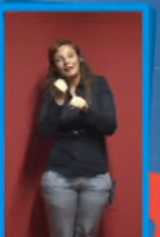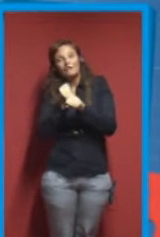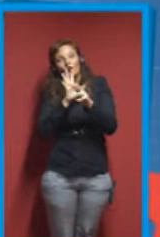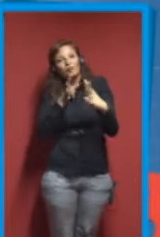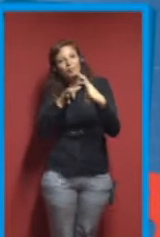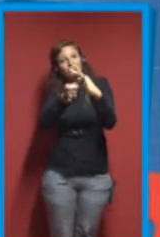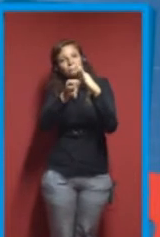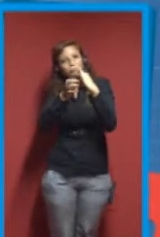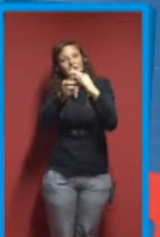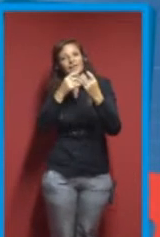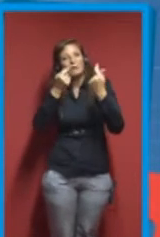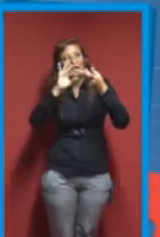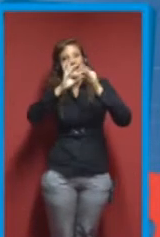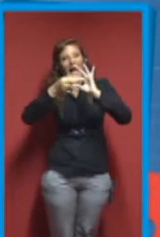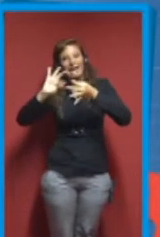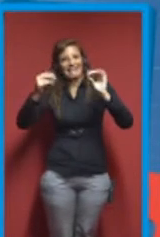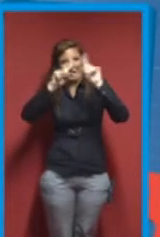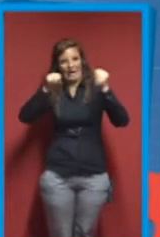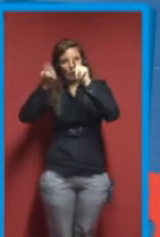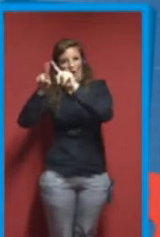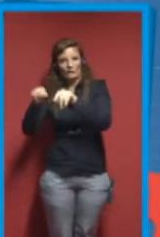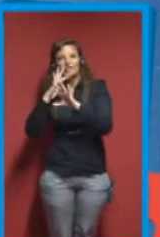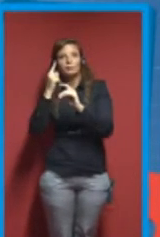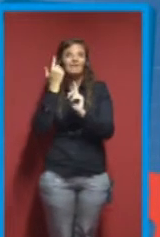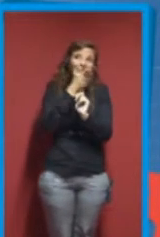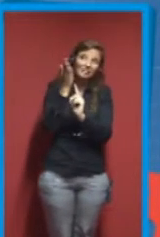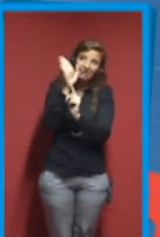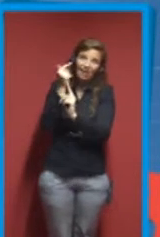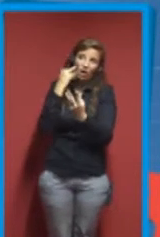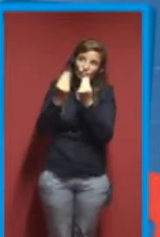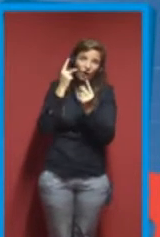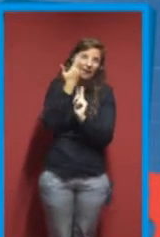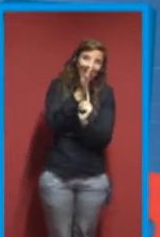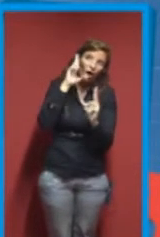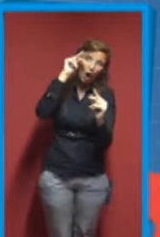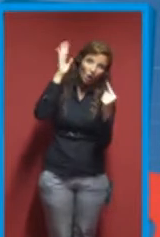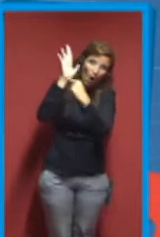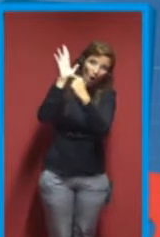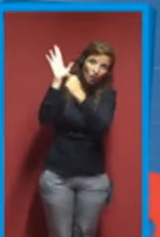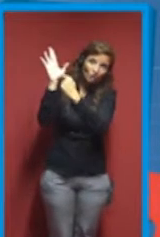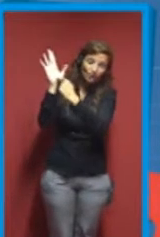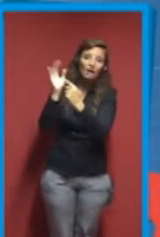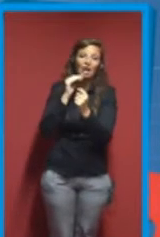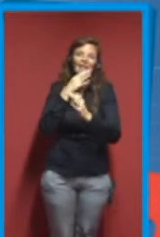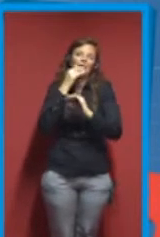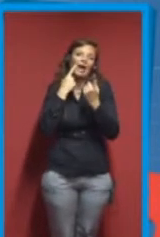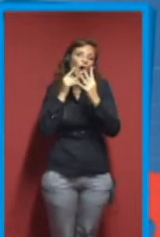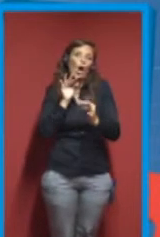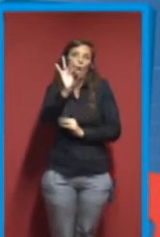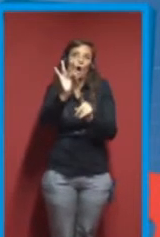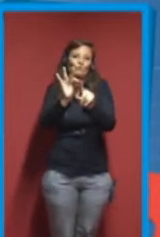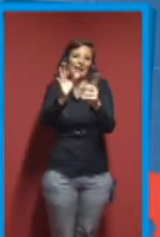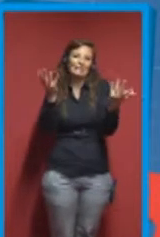Christmas takes making culture and turns it into a kind of resource management game. And this is our attempt at trying to compete with the likes of